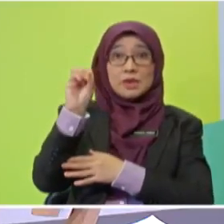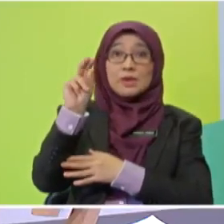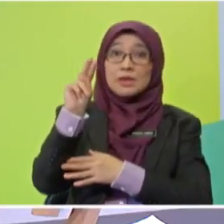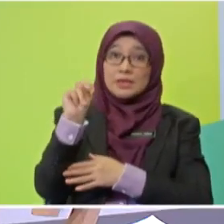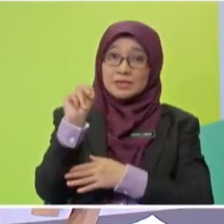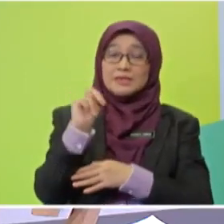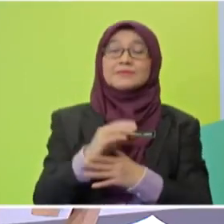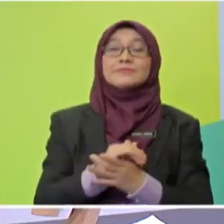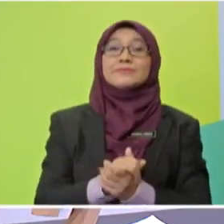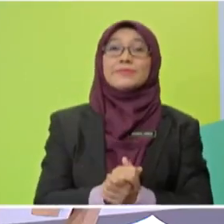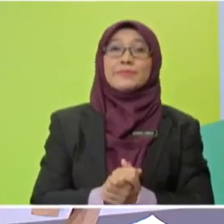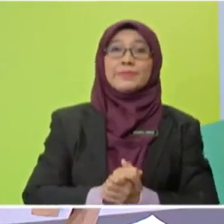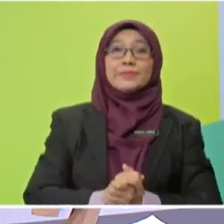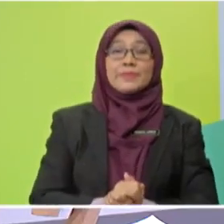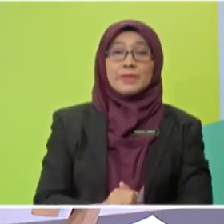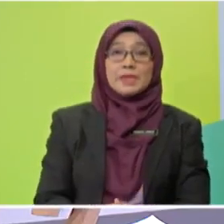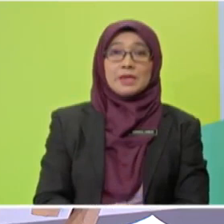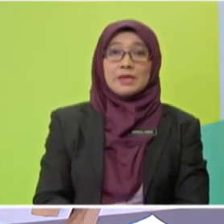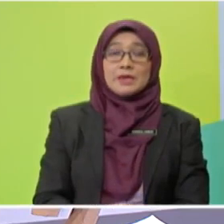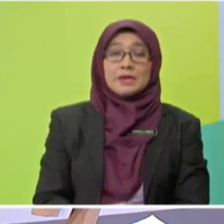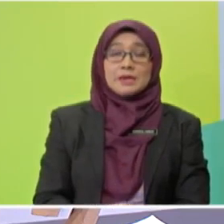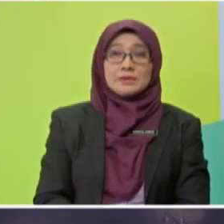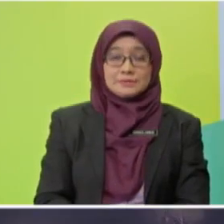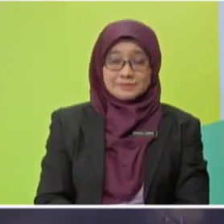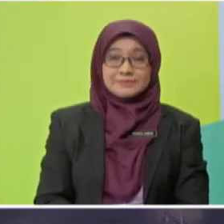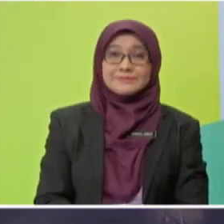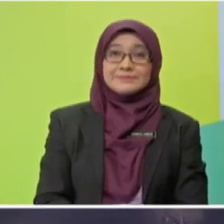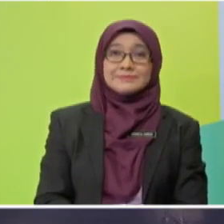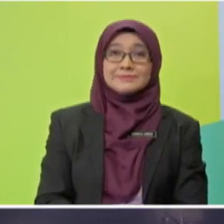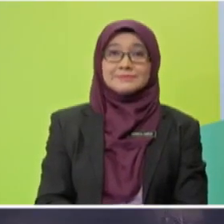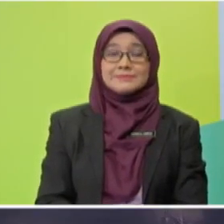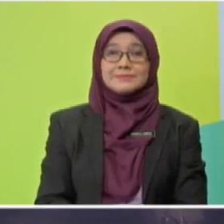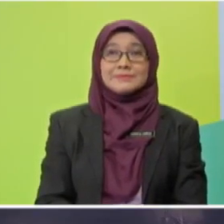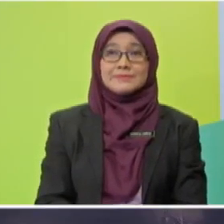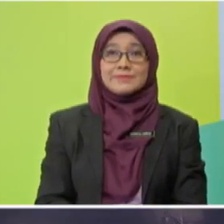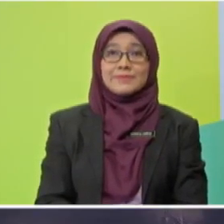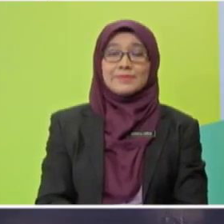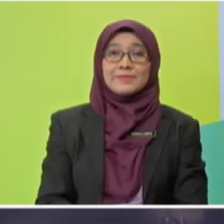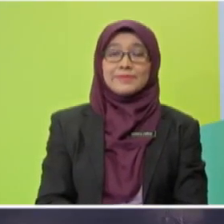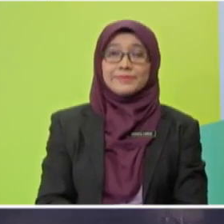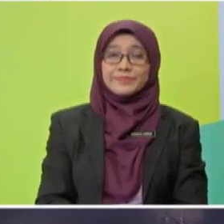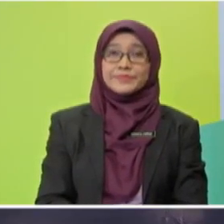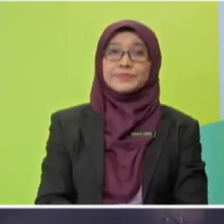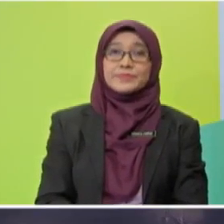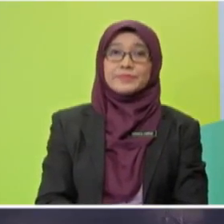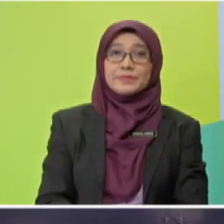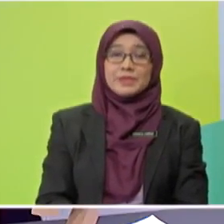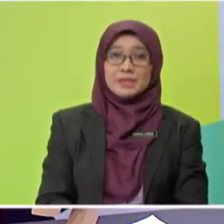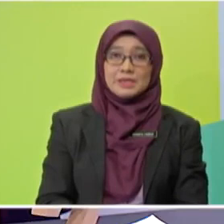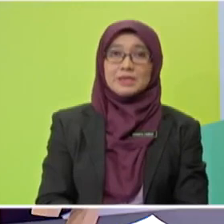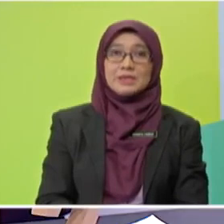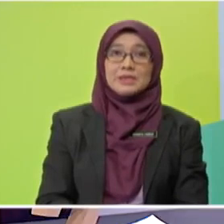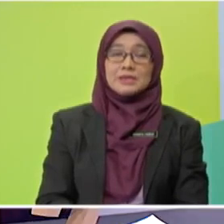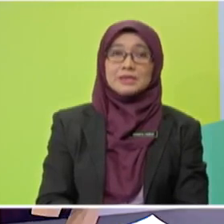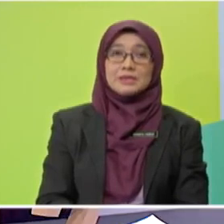right? Okay. So that's the objective. Okay. Right. Next. Okay. Before we go further